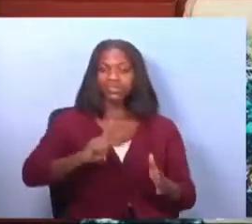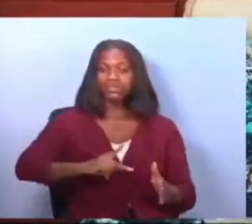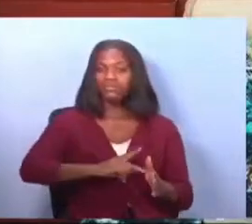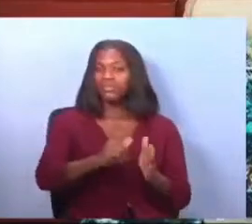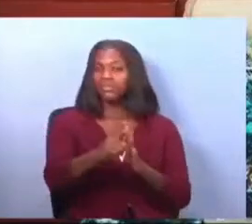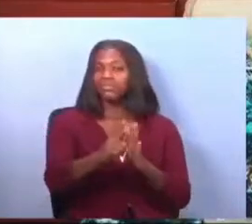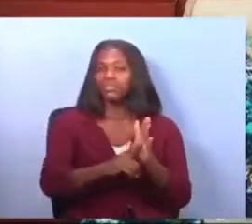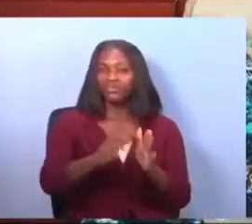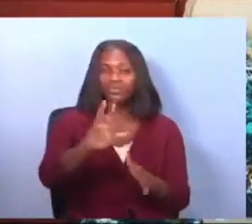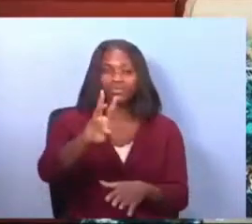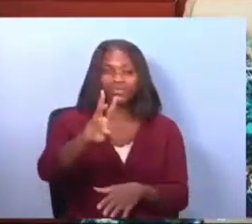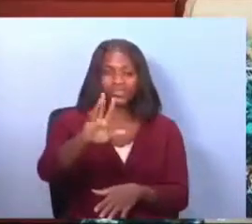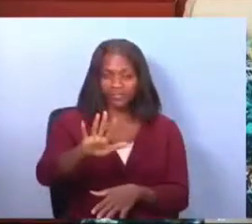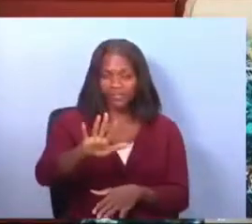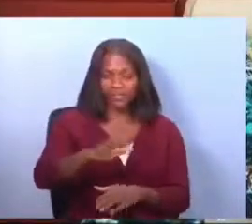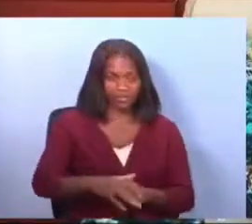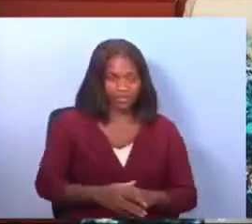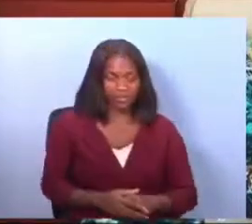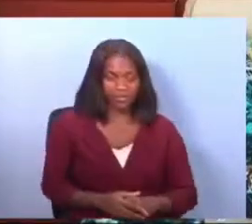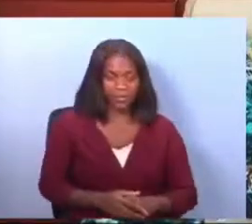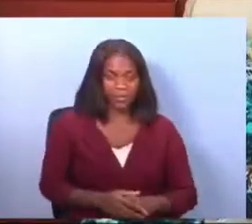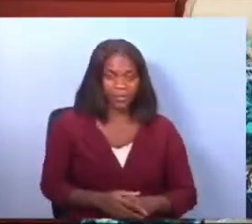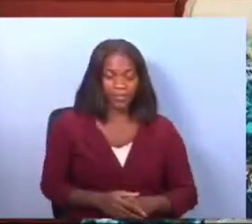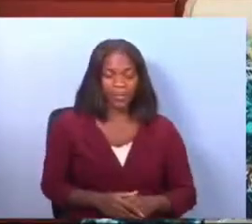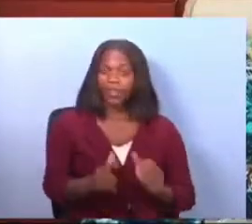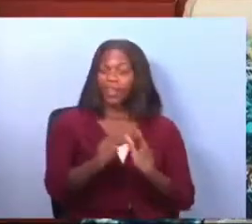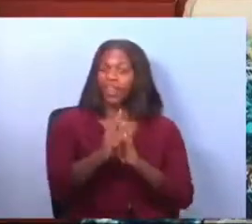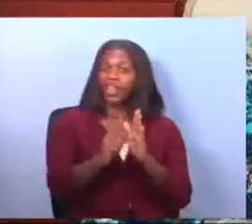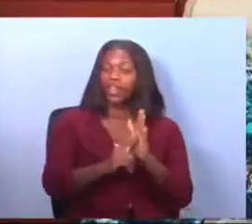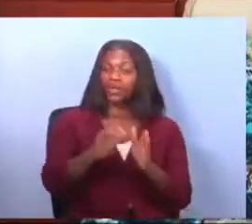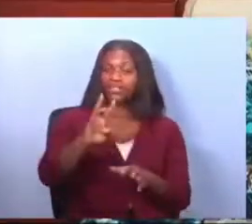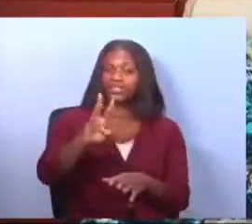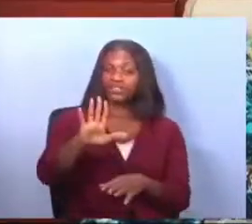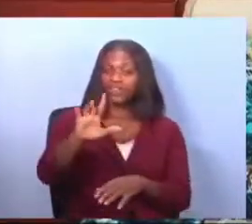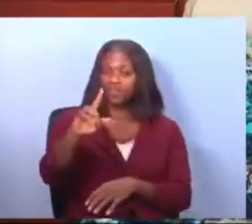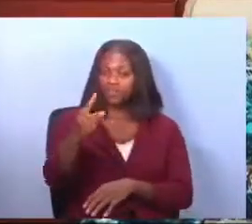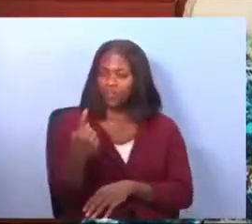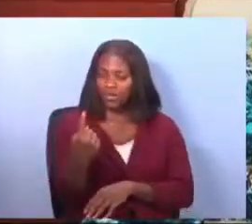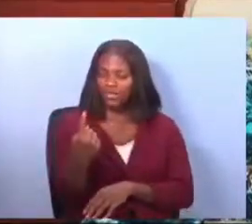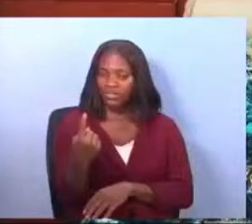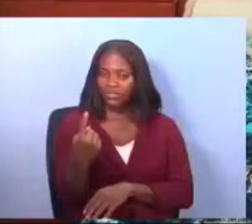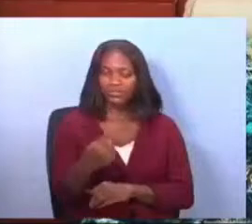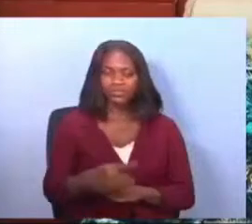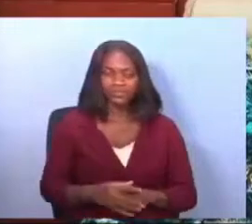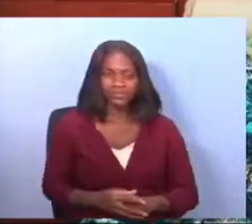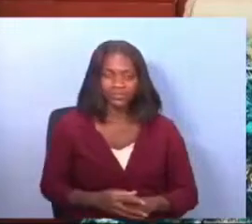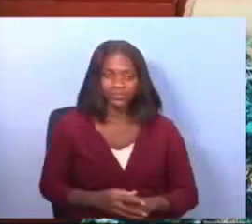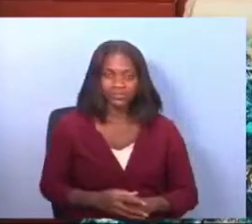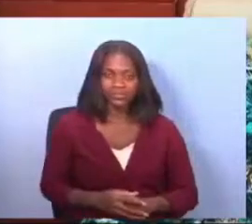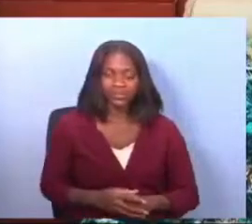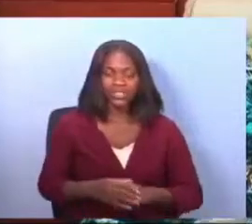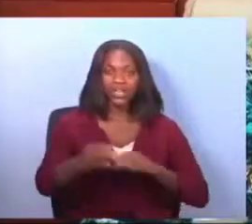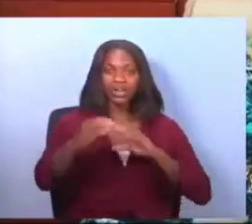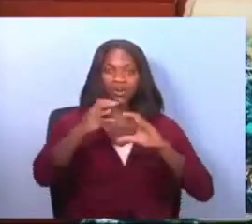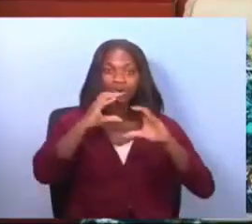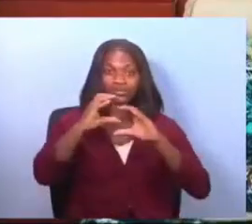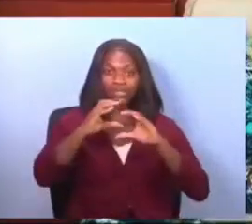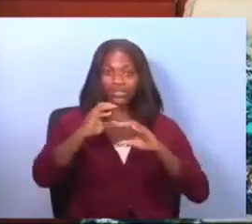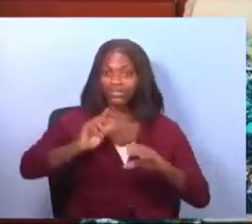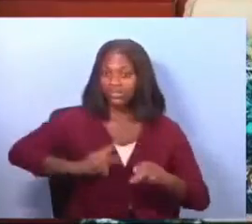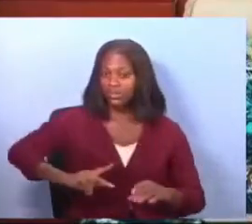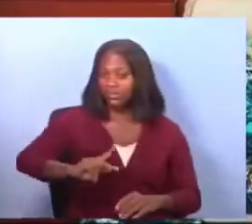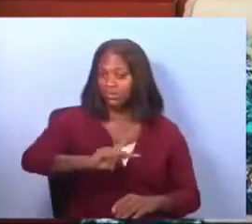standing orders. Mr. Speaker, Order 65.1 is to this effect: communication to the